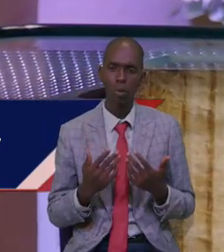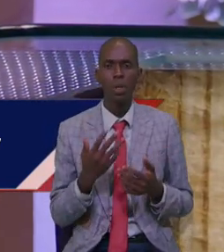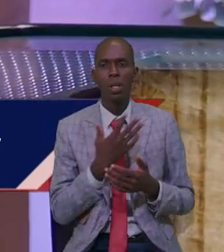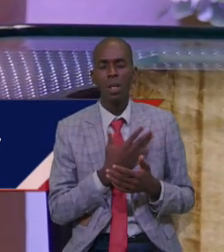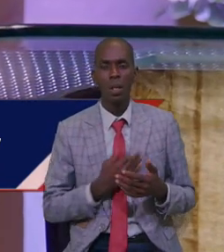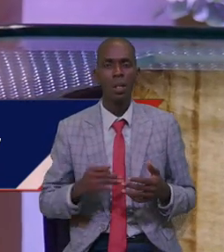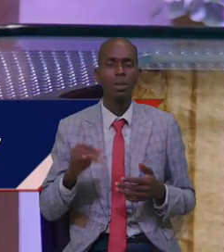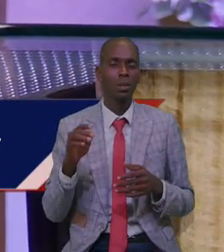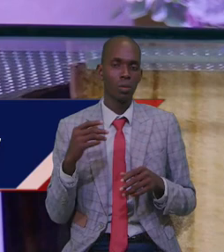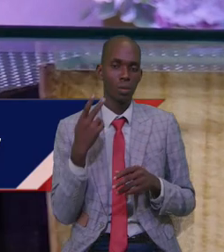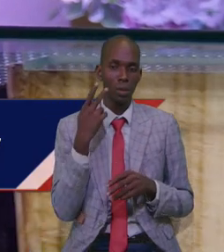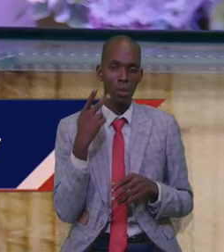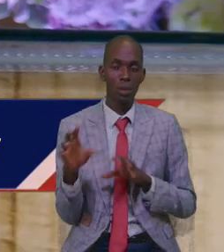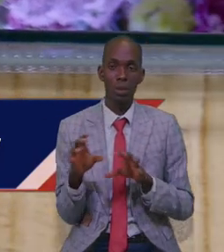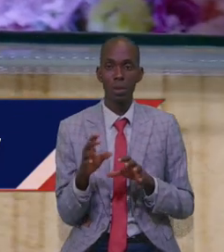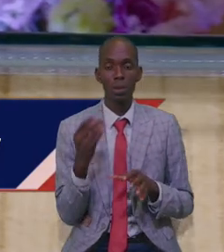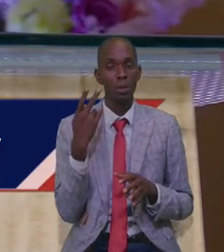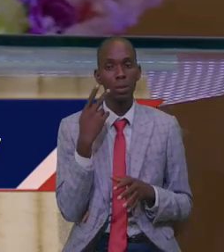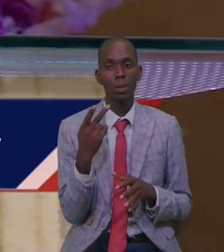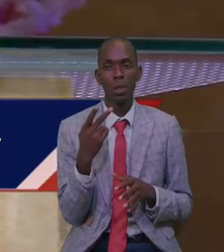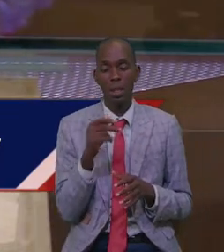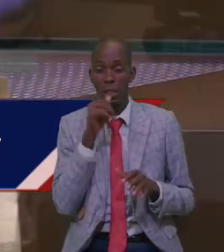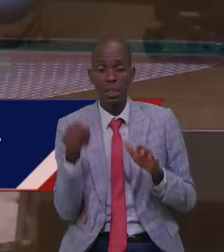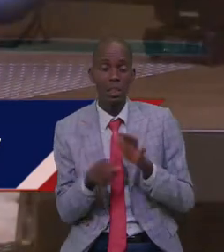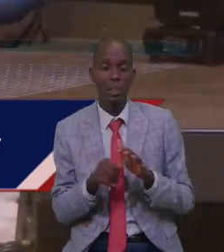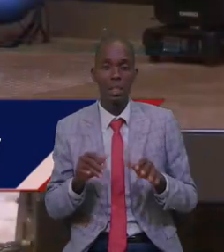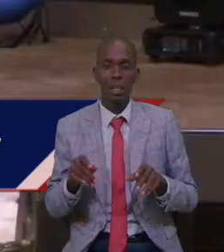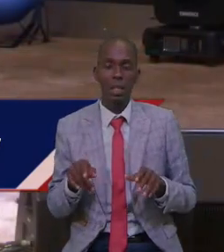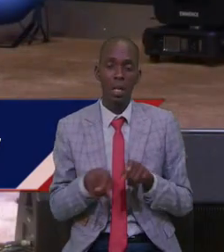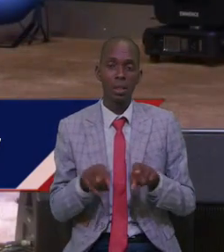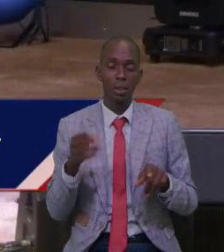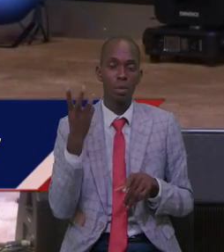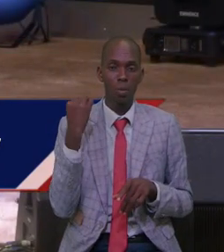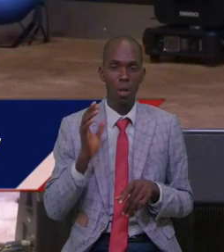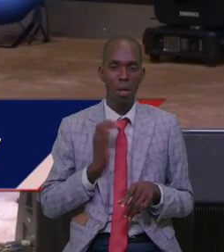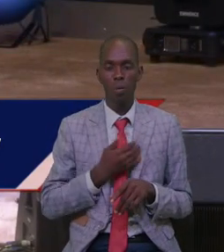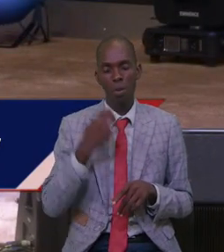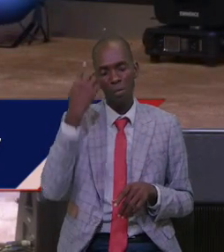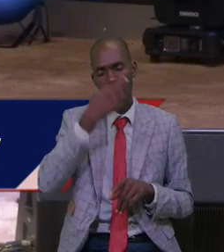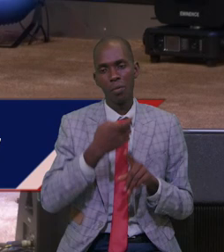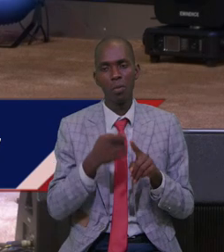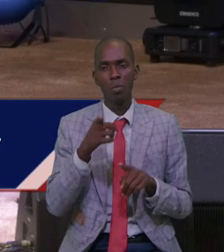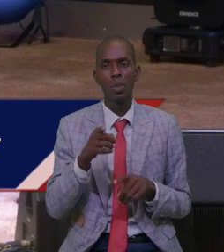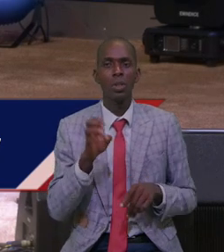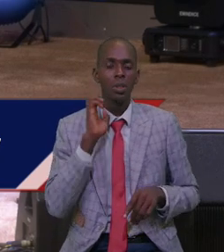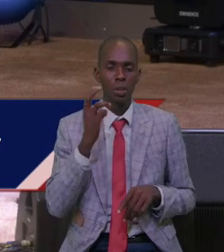as it were our faces from him. He was despised and we